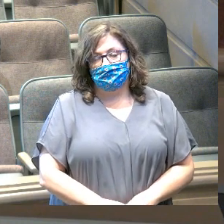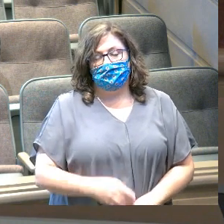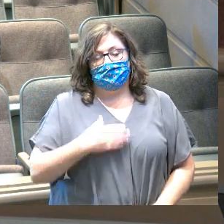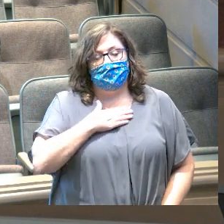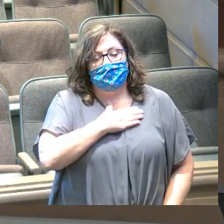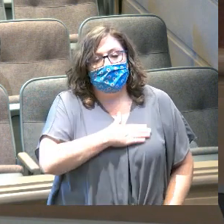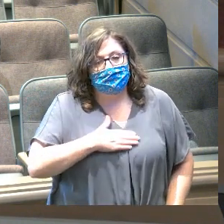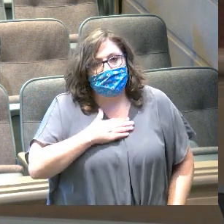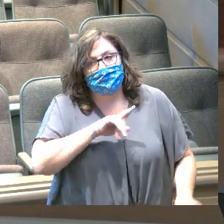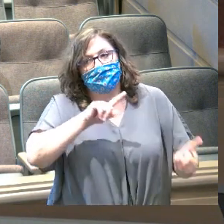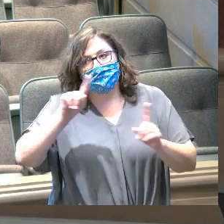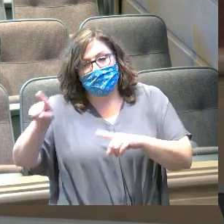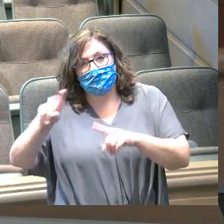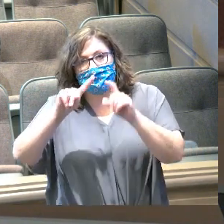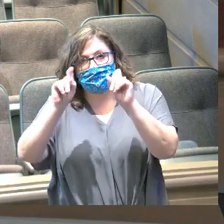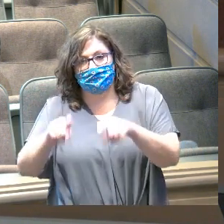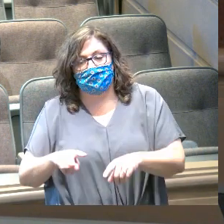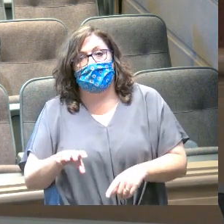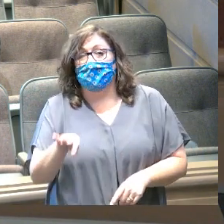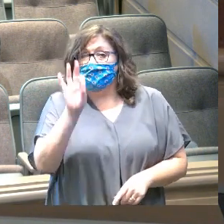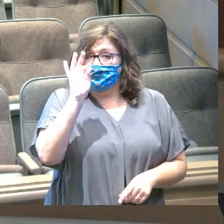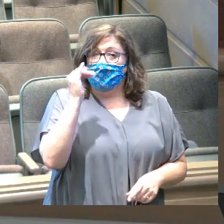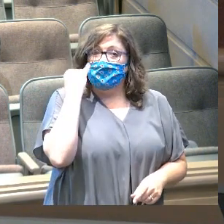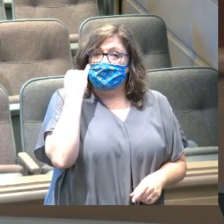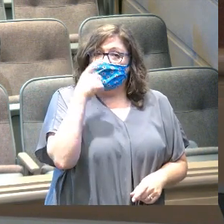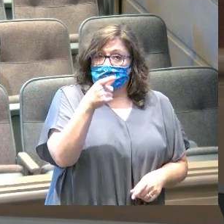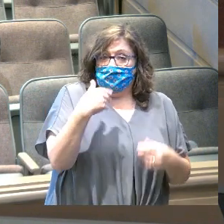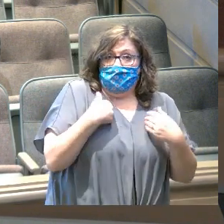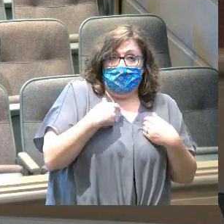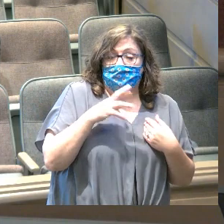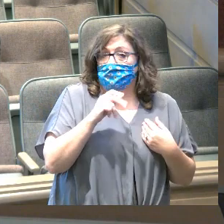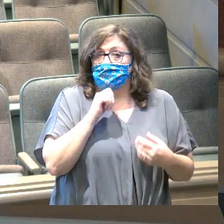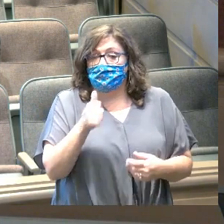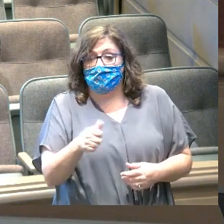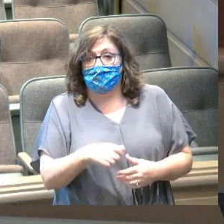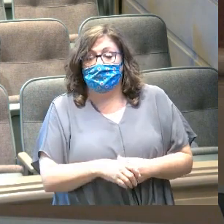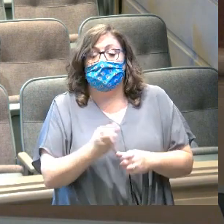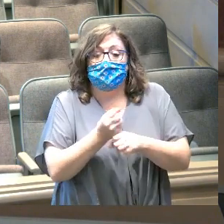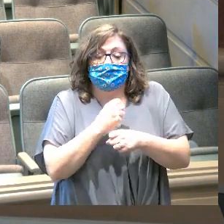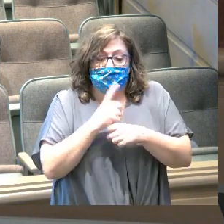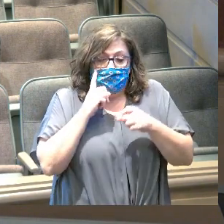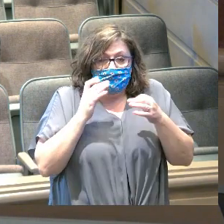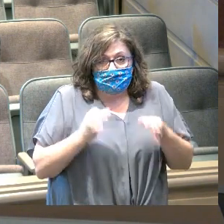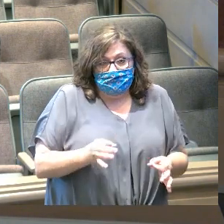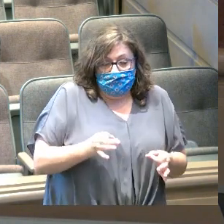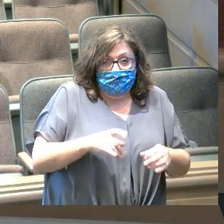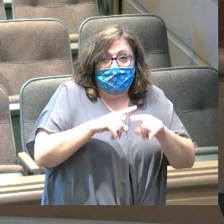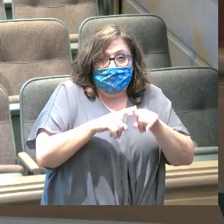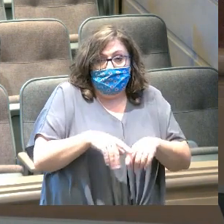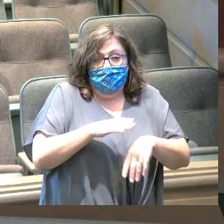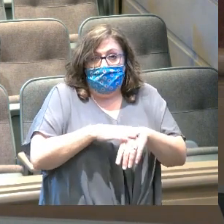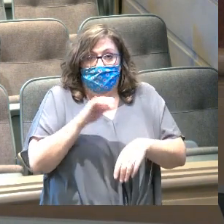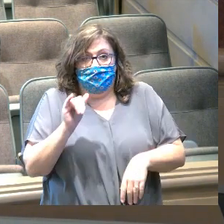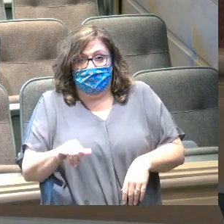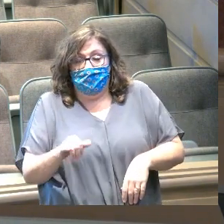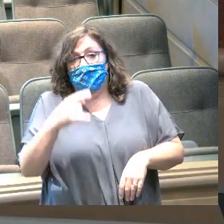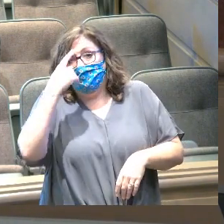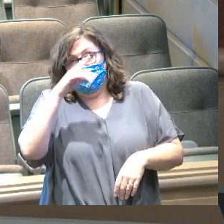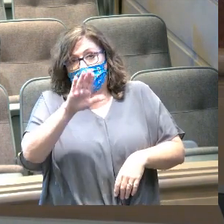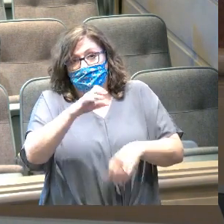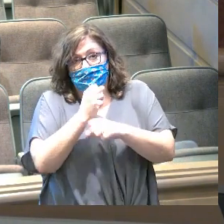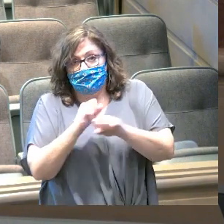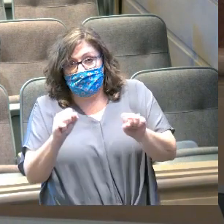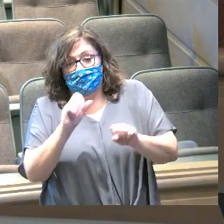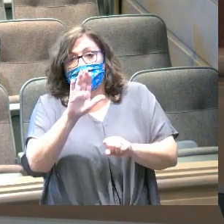Please get tested. Find out if you have it or if you don't. Make decisions based upon that for the safety of you,